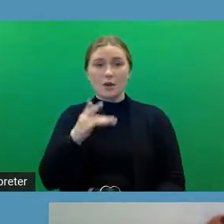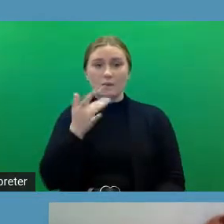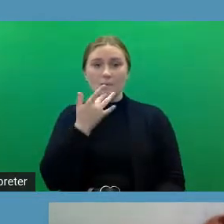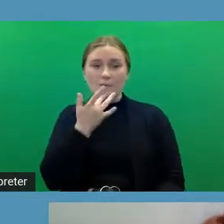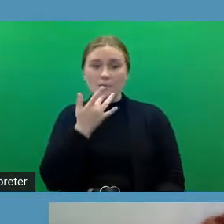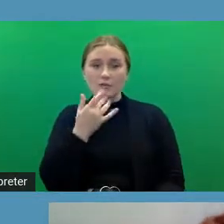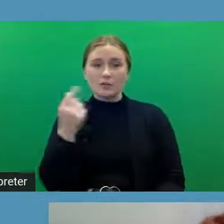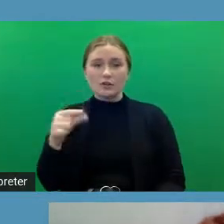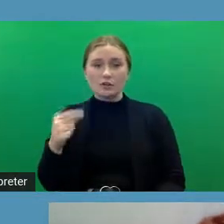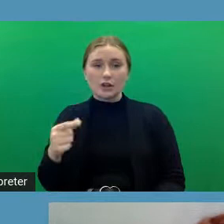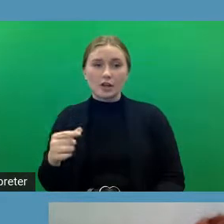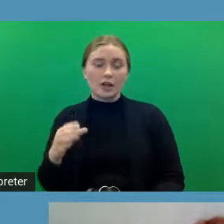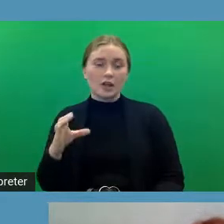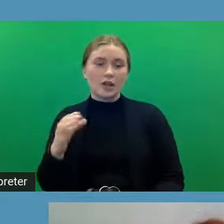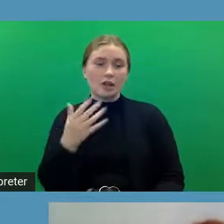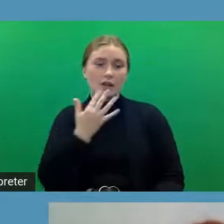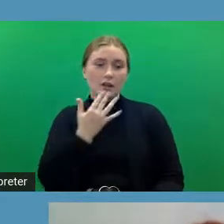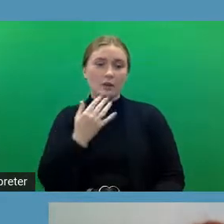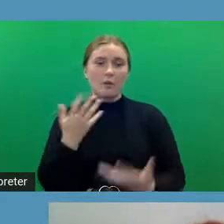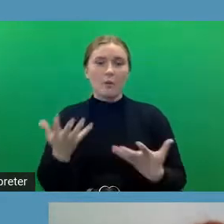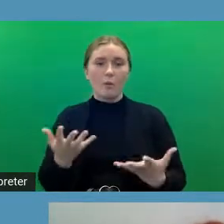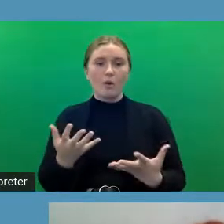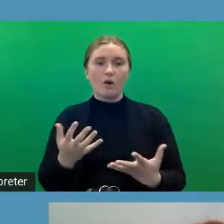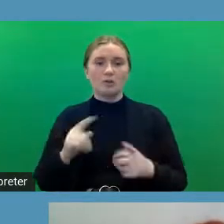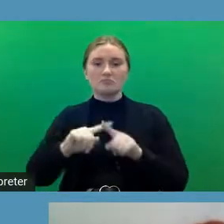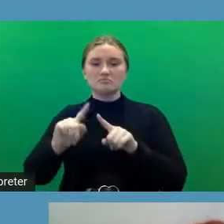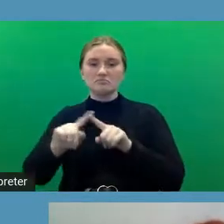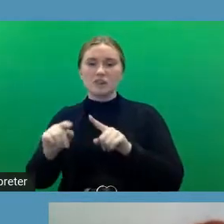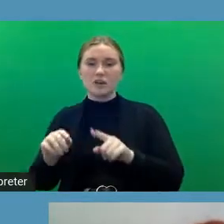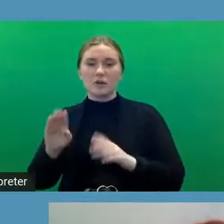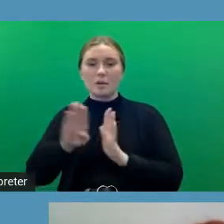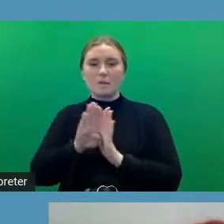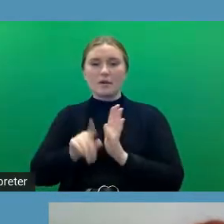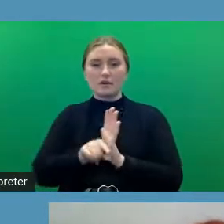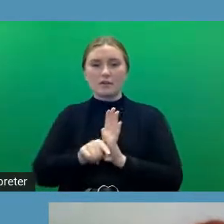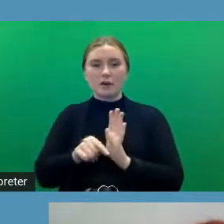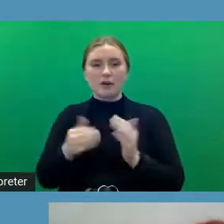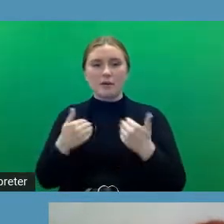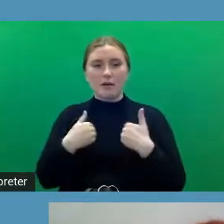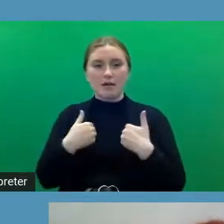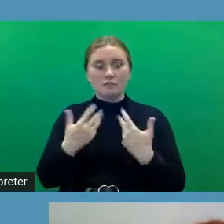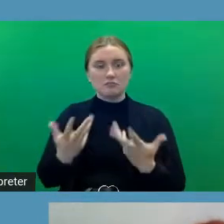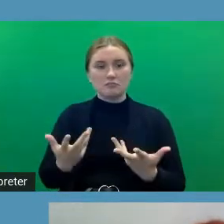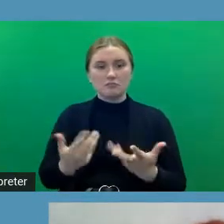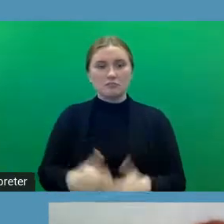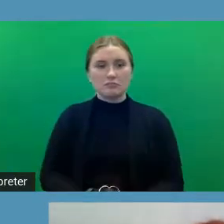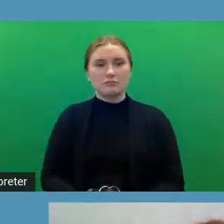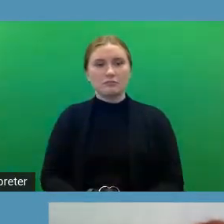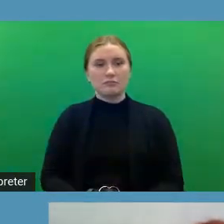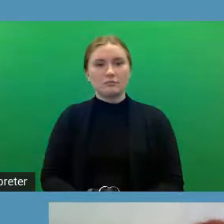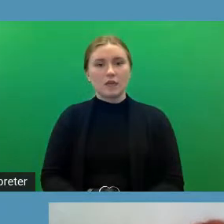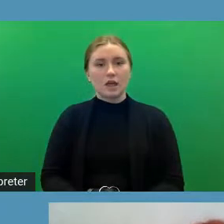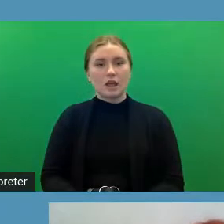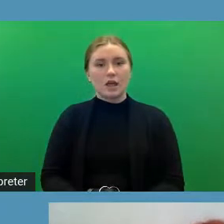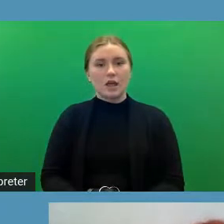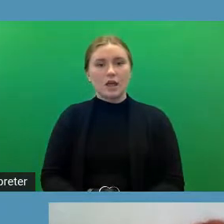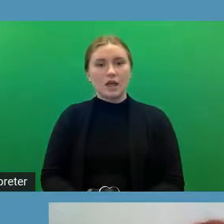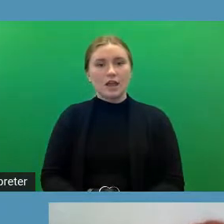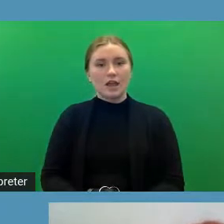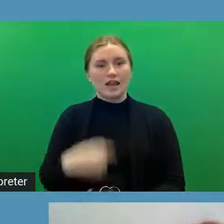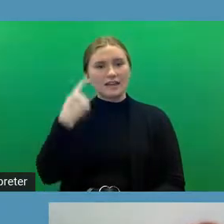or can it be any plain background? I think that refers to a green screen, Anna, if you want to.